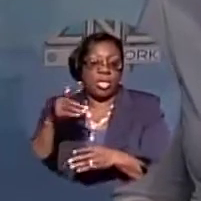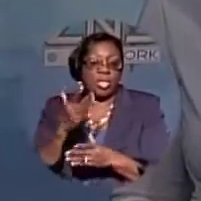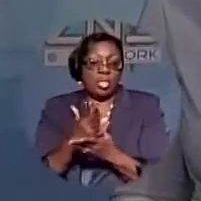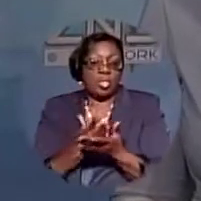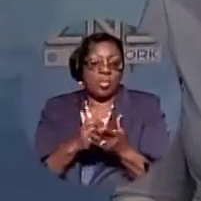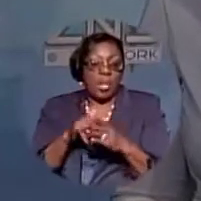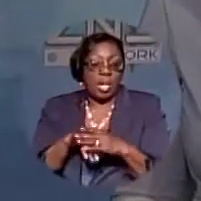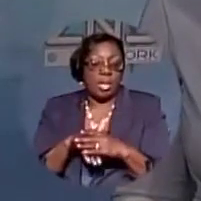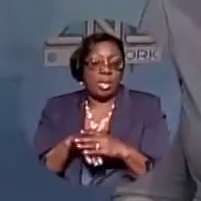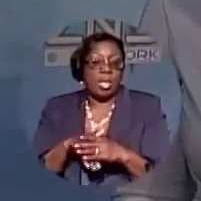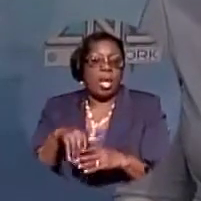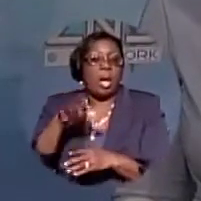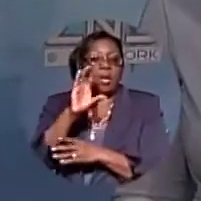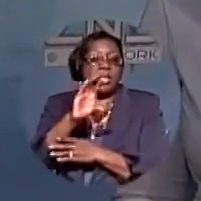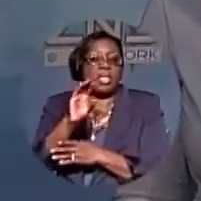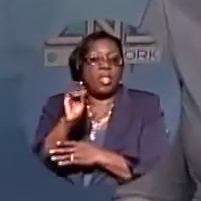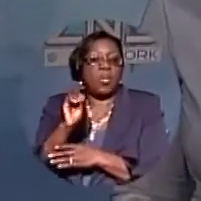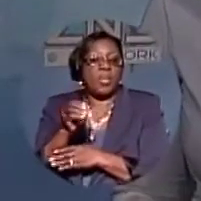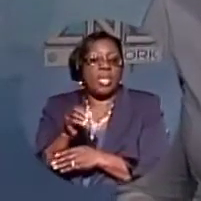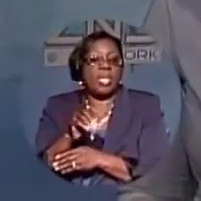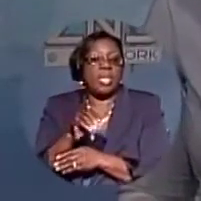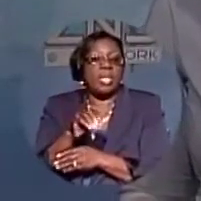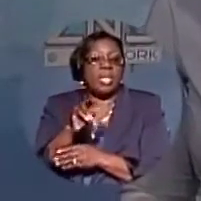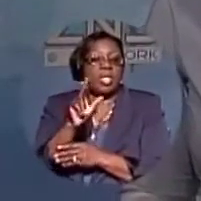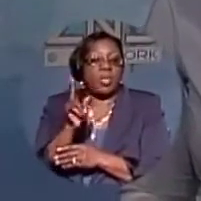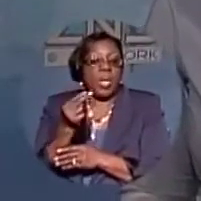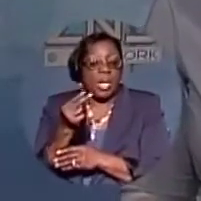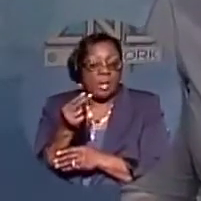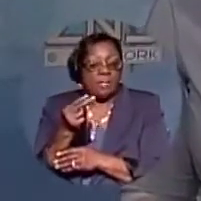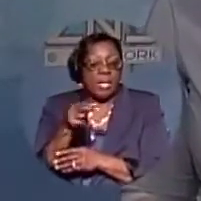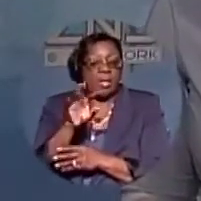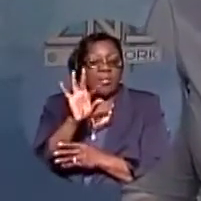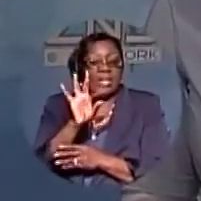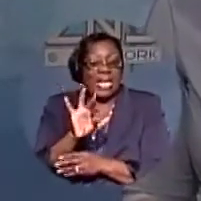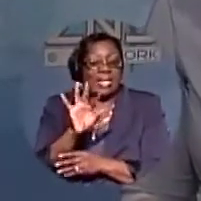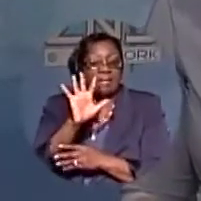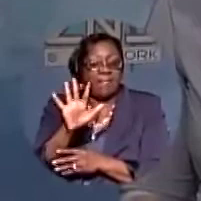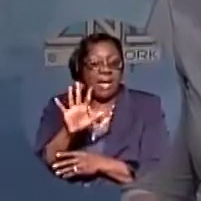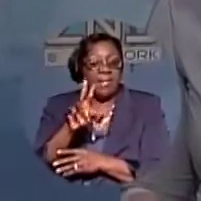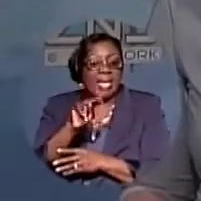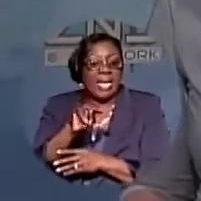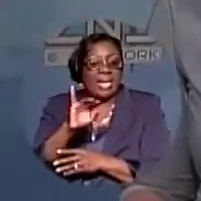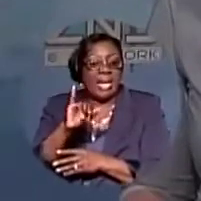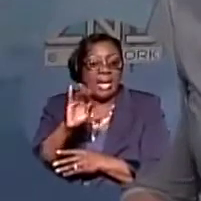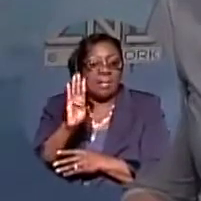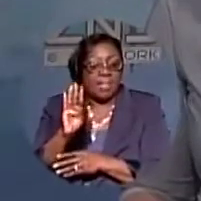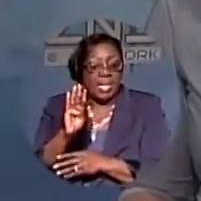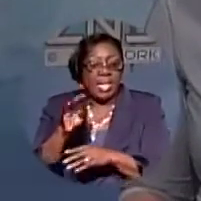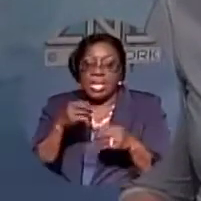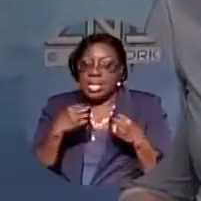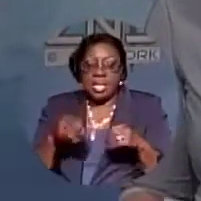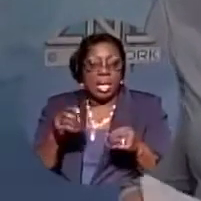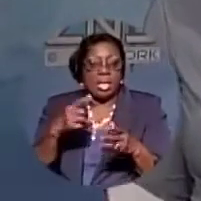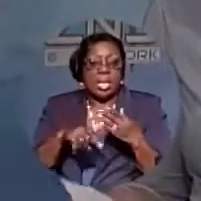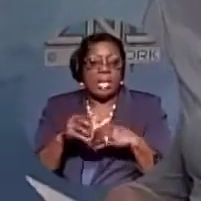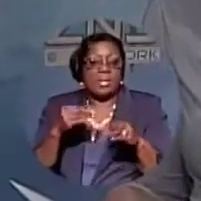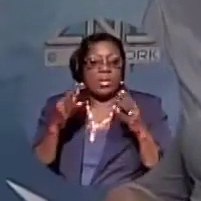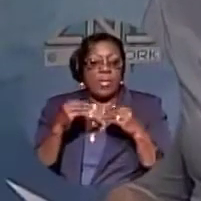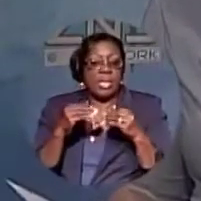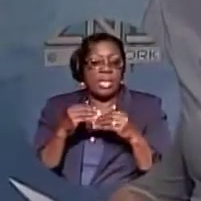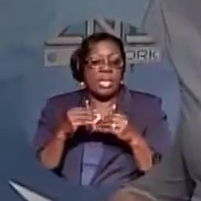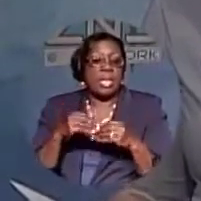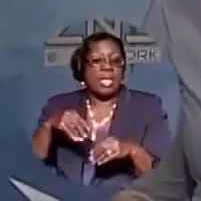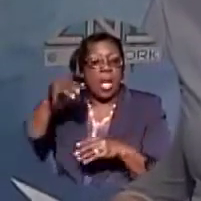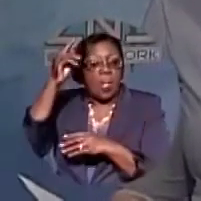union members, only 12 participated. And out of 95 NIB union members, none participated. Now,